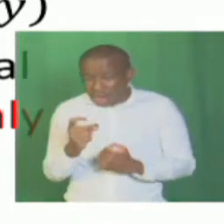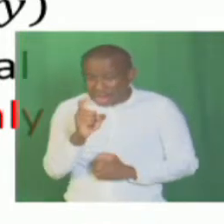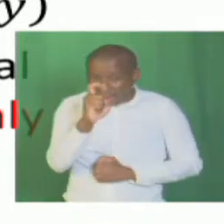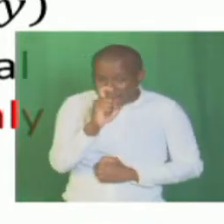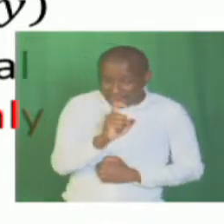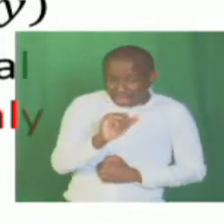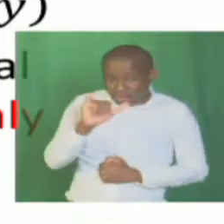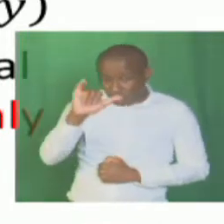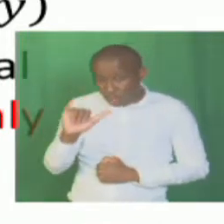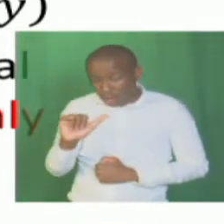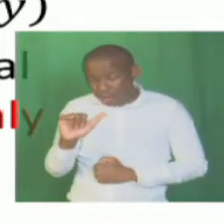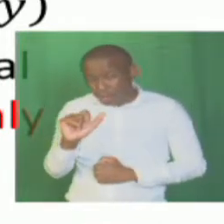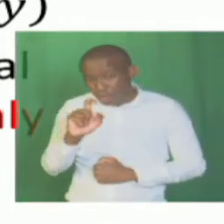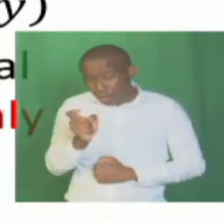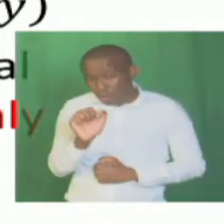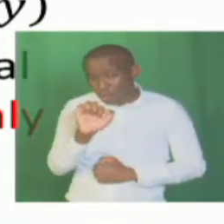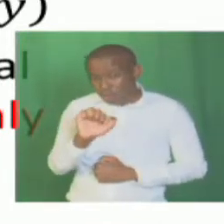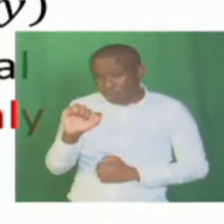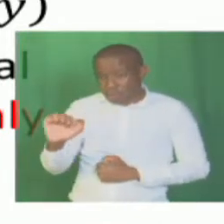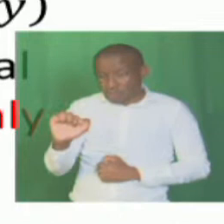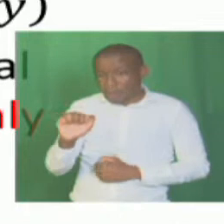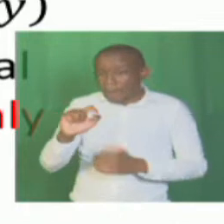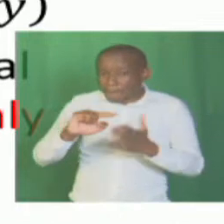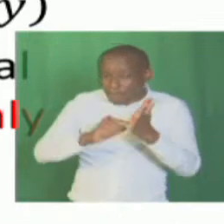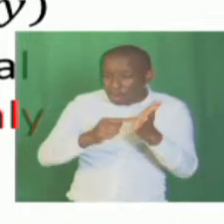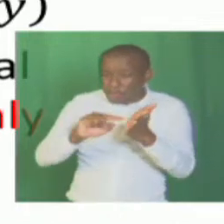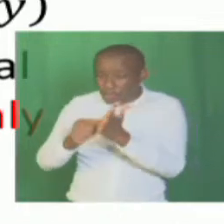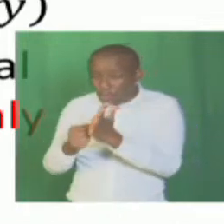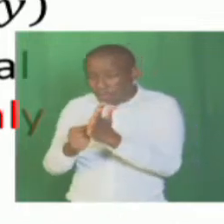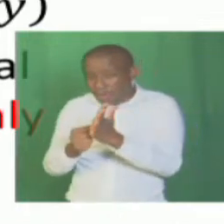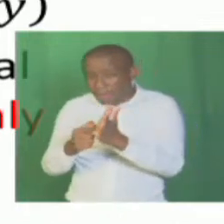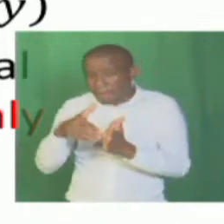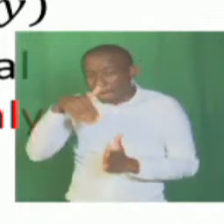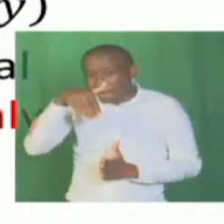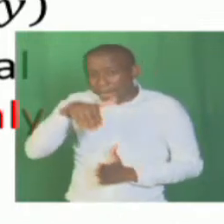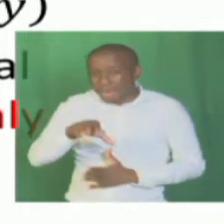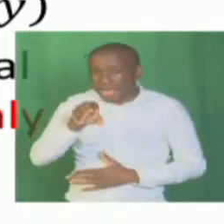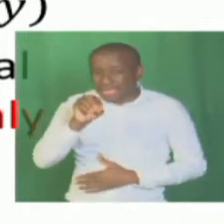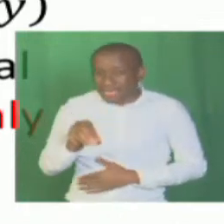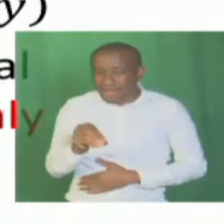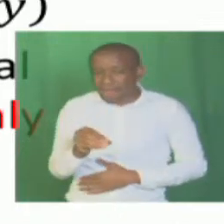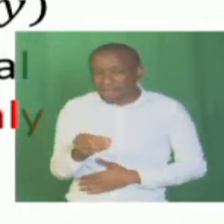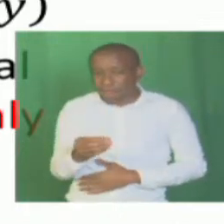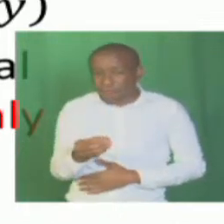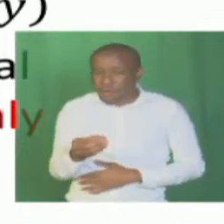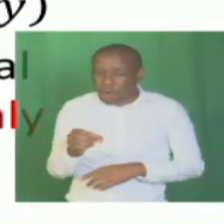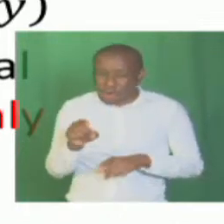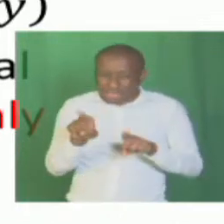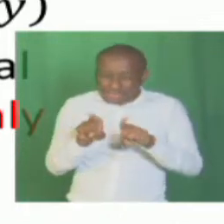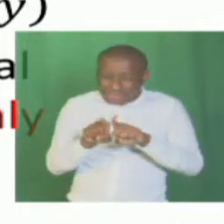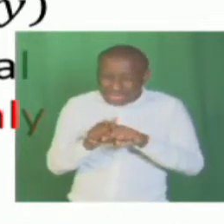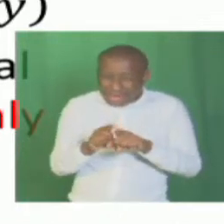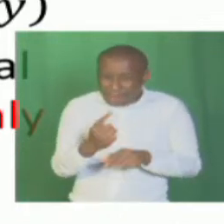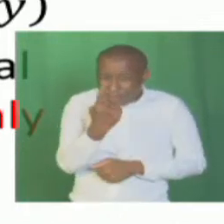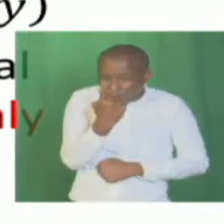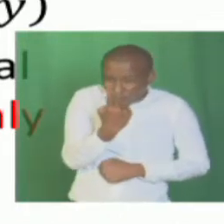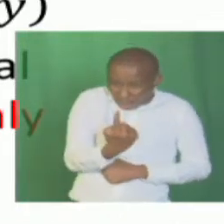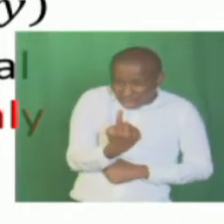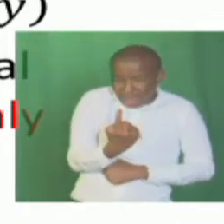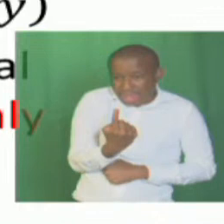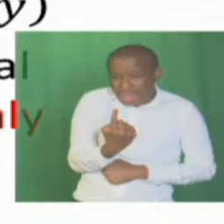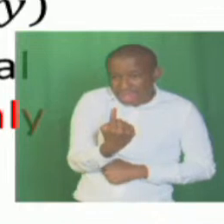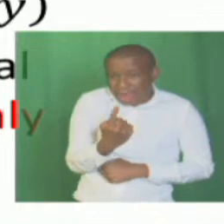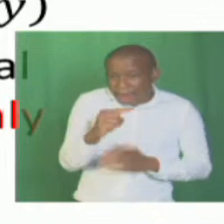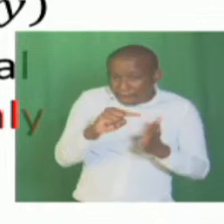all the coordinates that you have, all the points, they must have a unique domain value, meaning in each of the